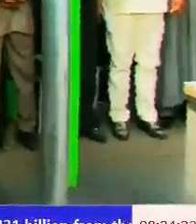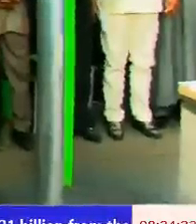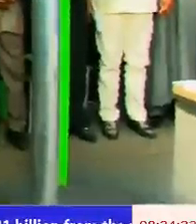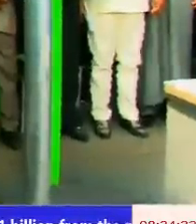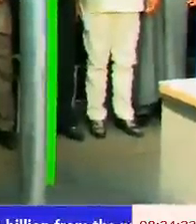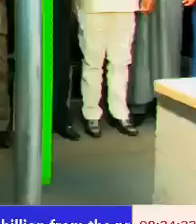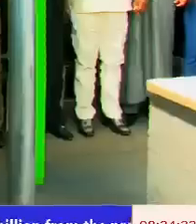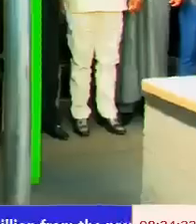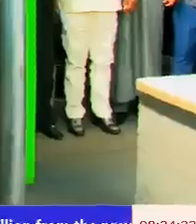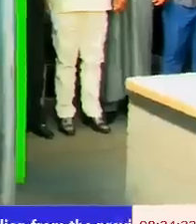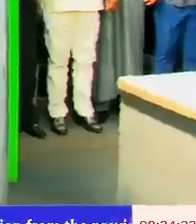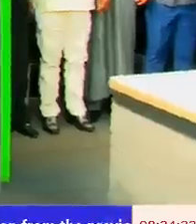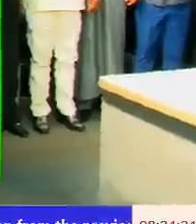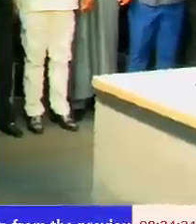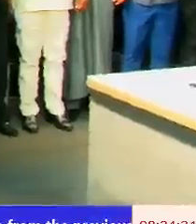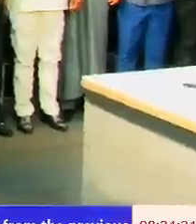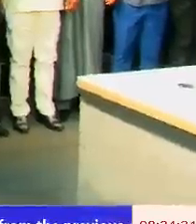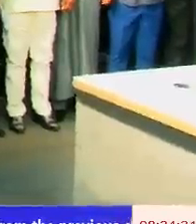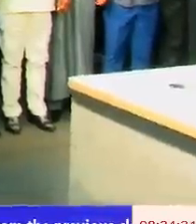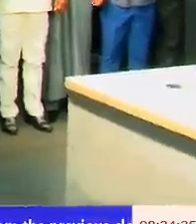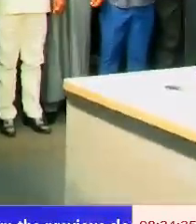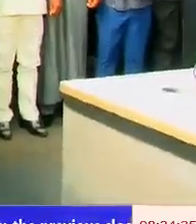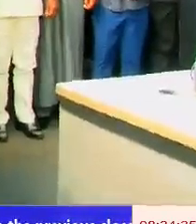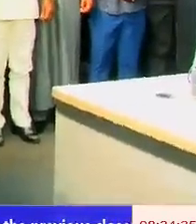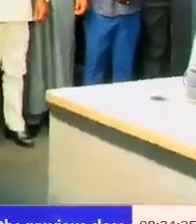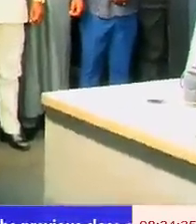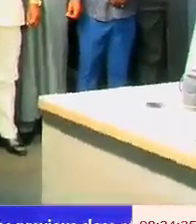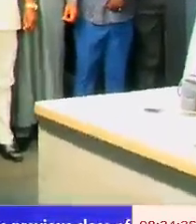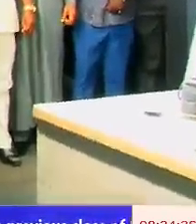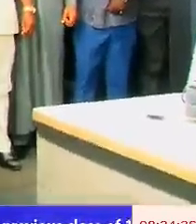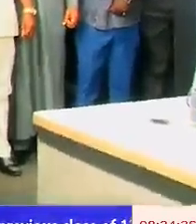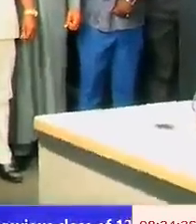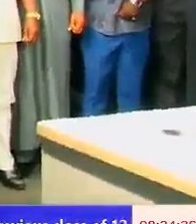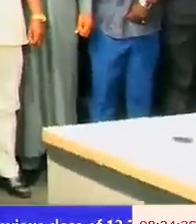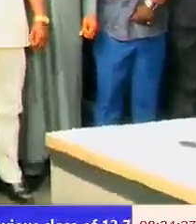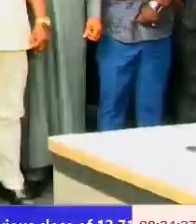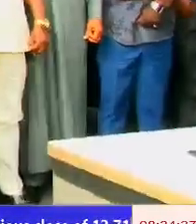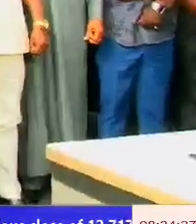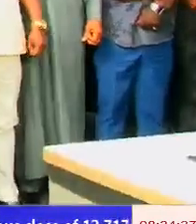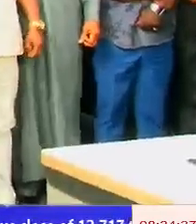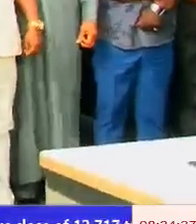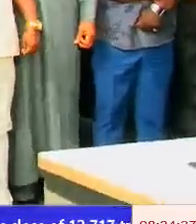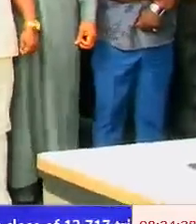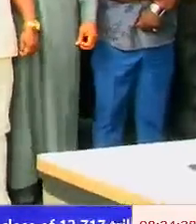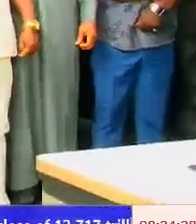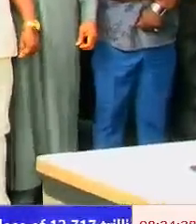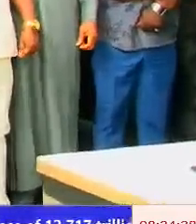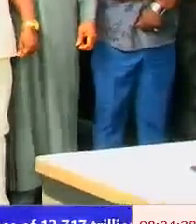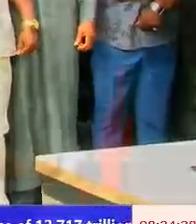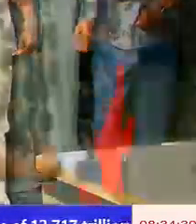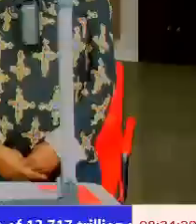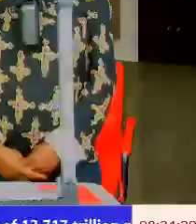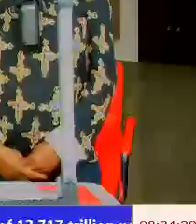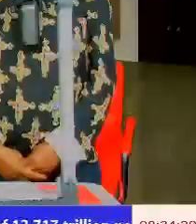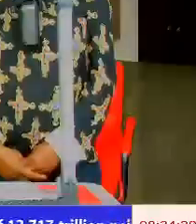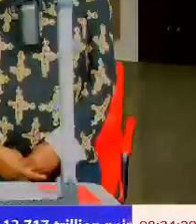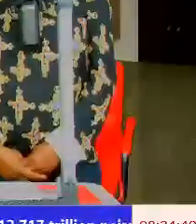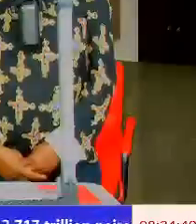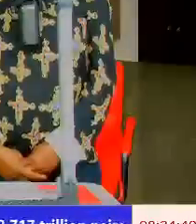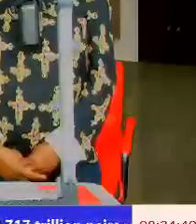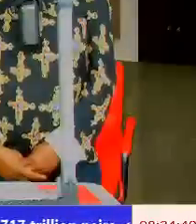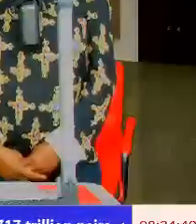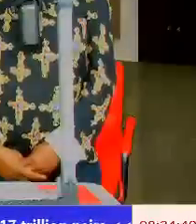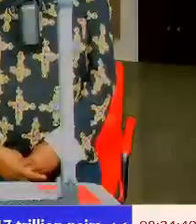But today, they go make sure, say, those police no escape. Now, so then come. Police, they shoot.